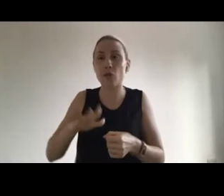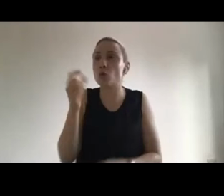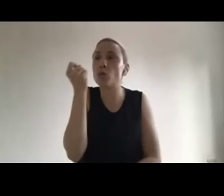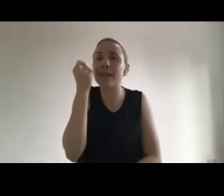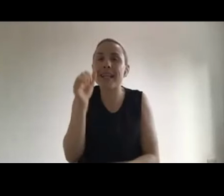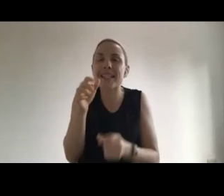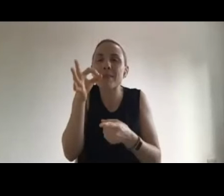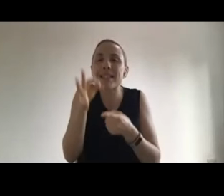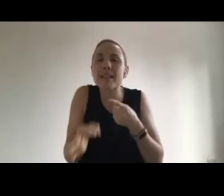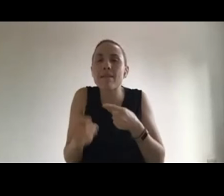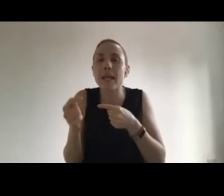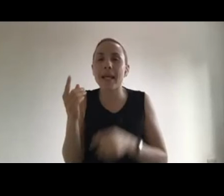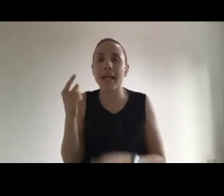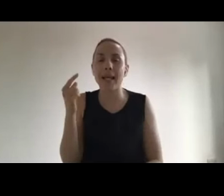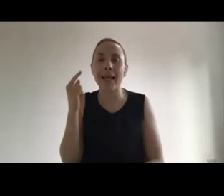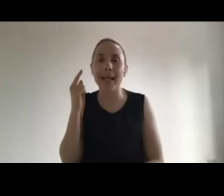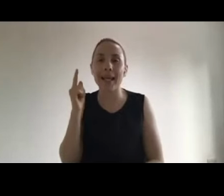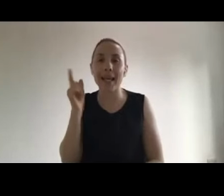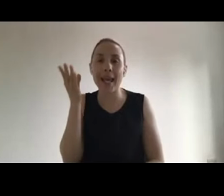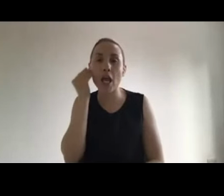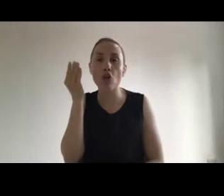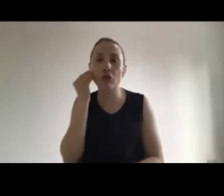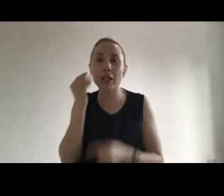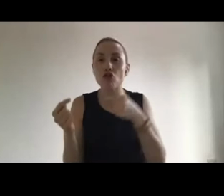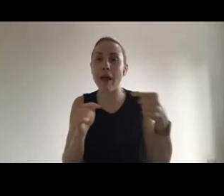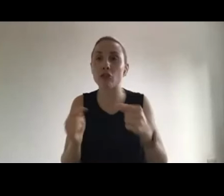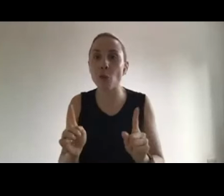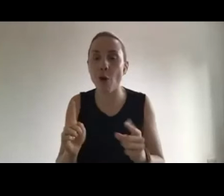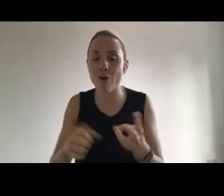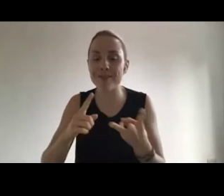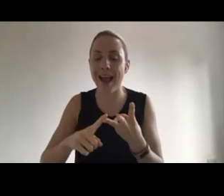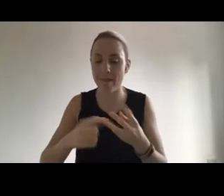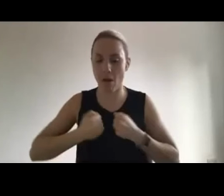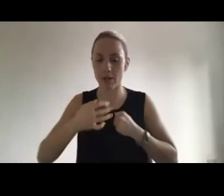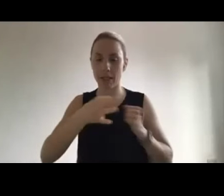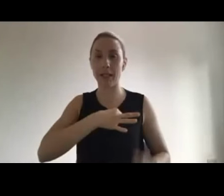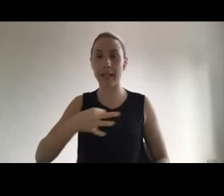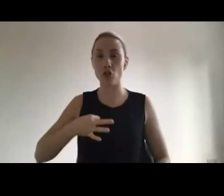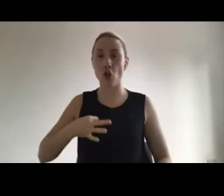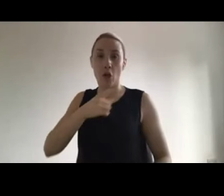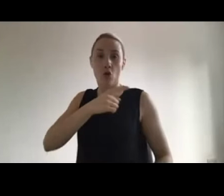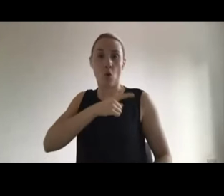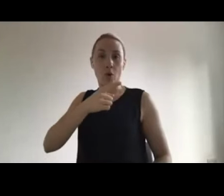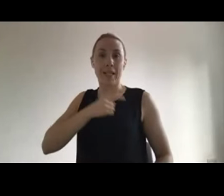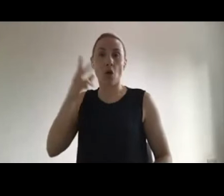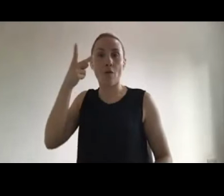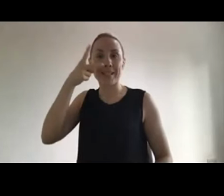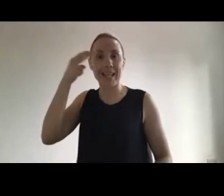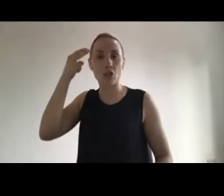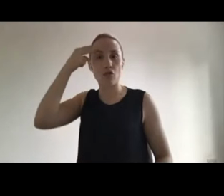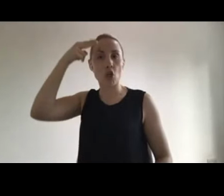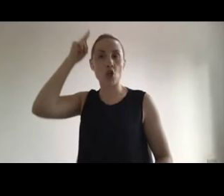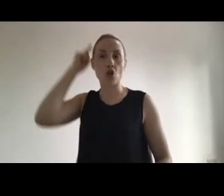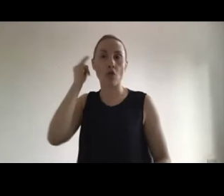are. For clinicians, there is a lot to learn about the causes of sensorineural hearing loss, the diagnostics, and how to run a